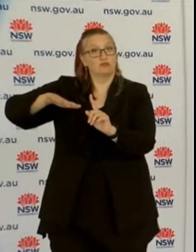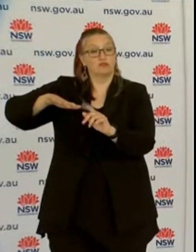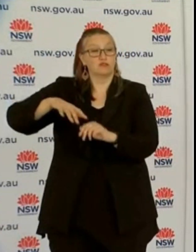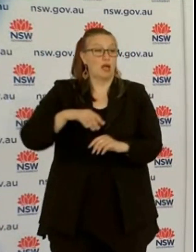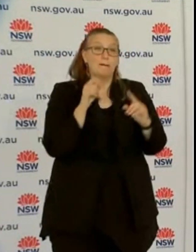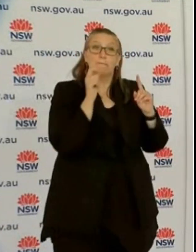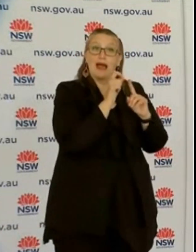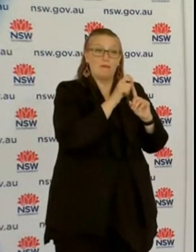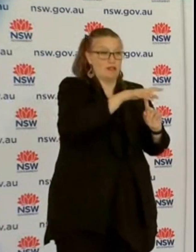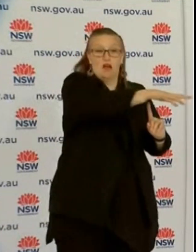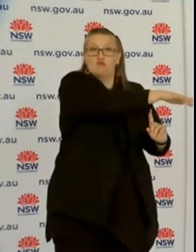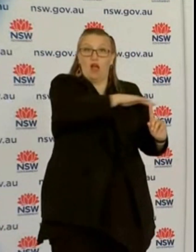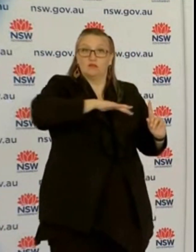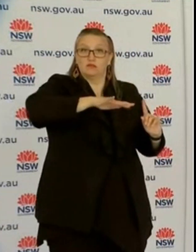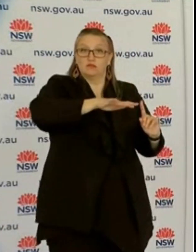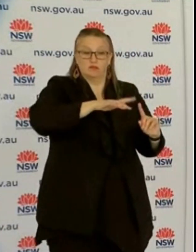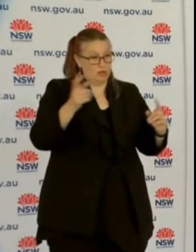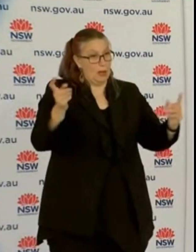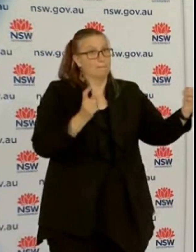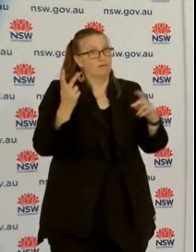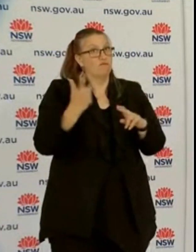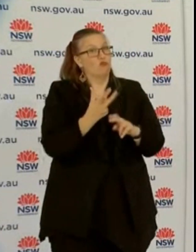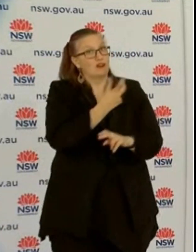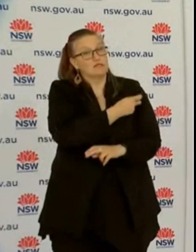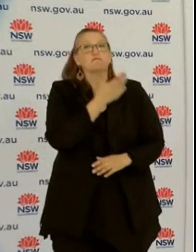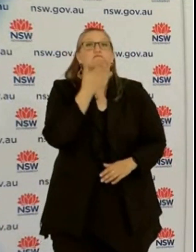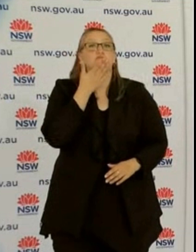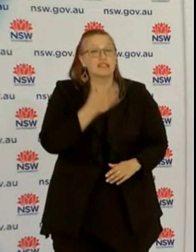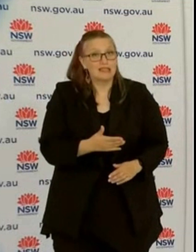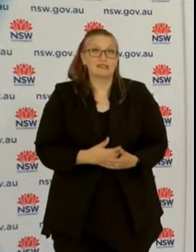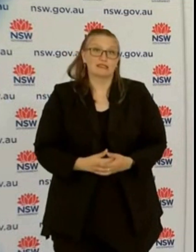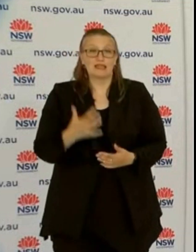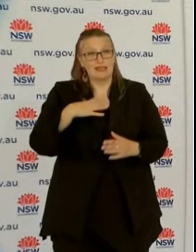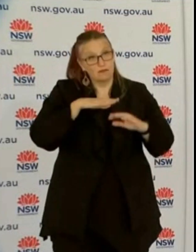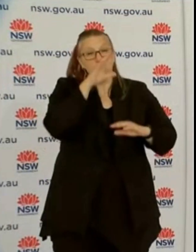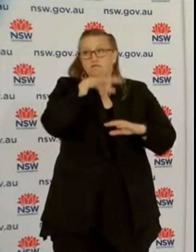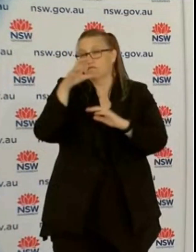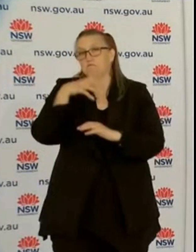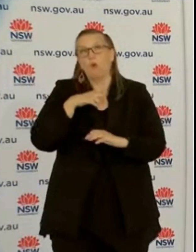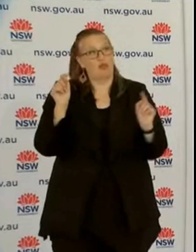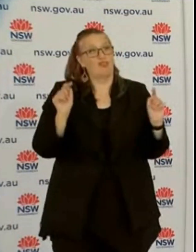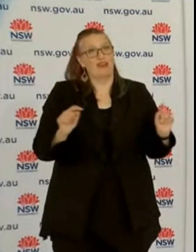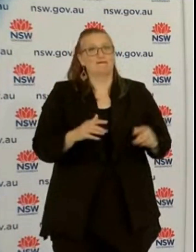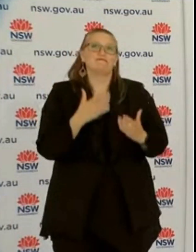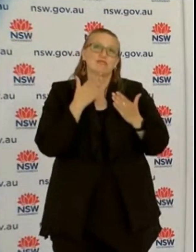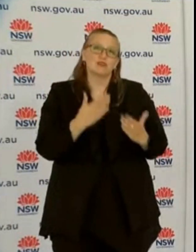and the suburbs around the Parramatta area as well to come forward for vaccination. So thank you very